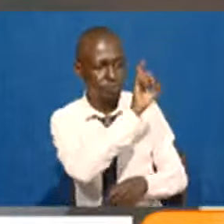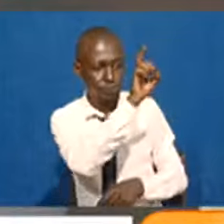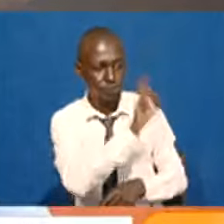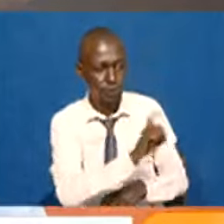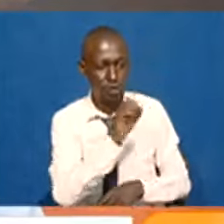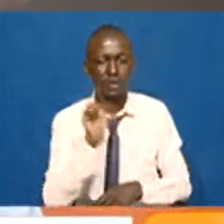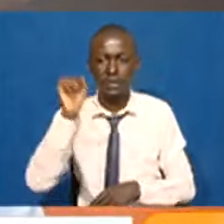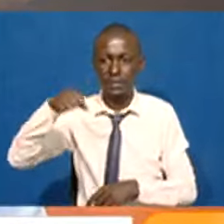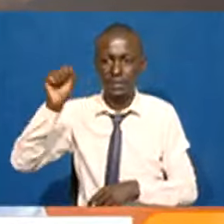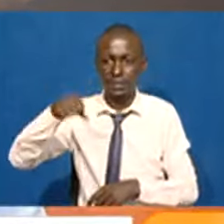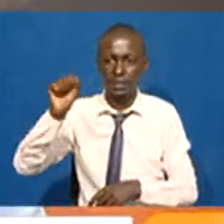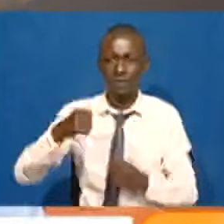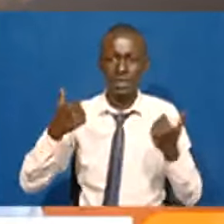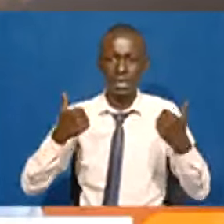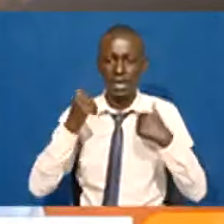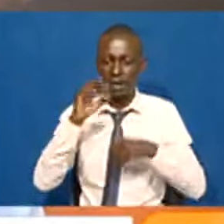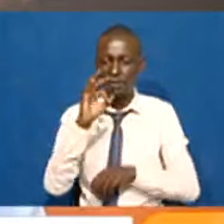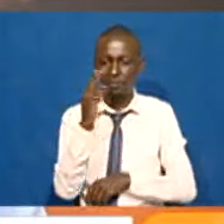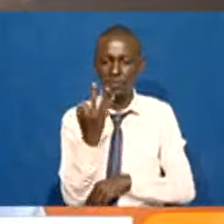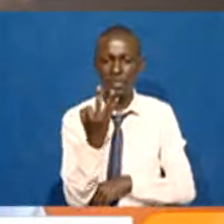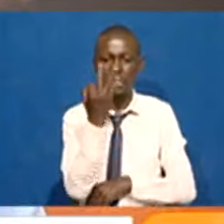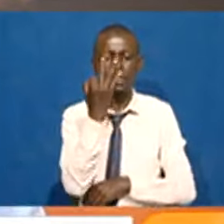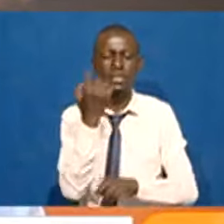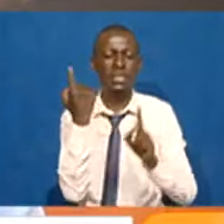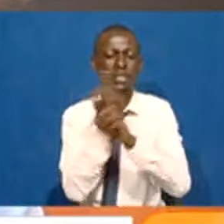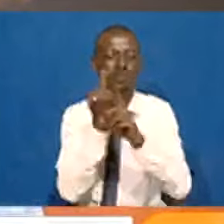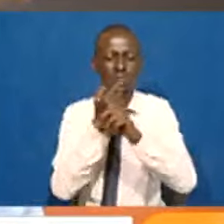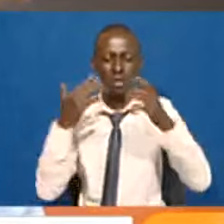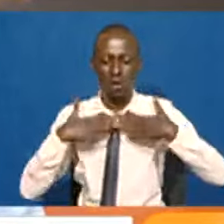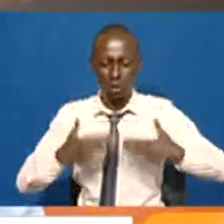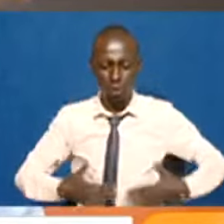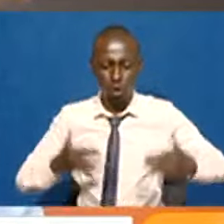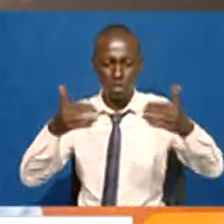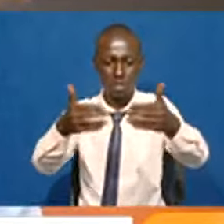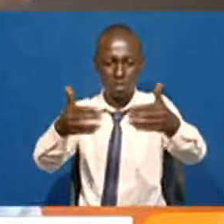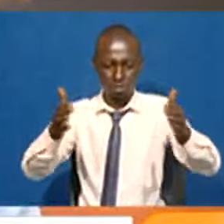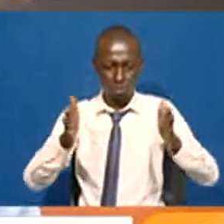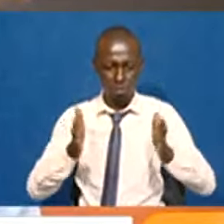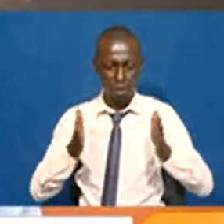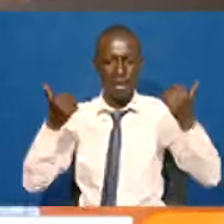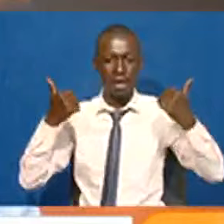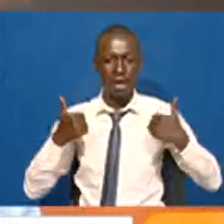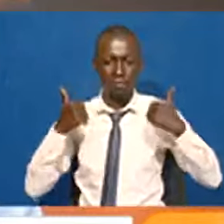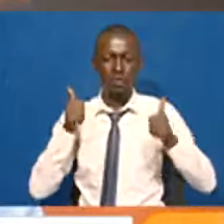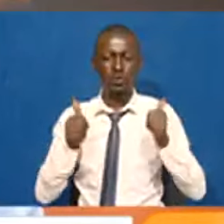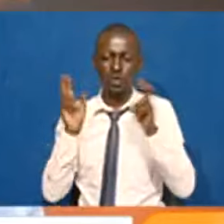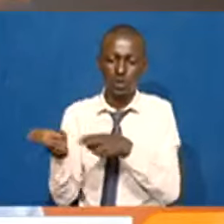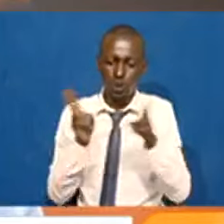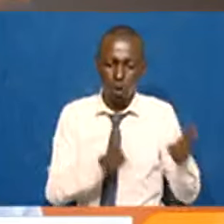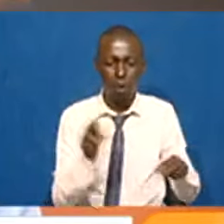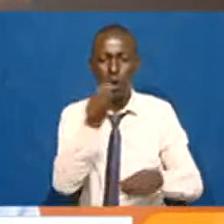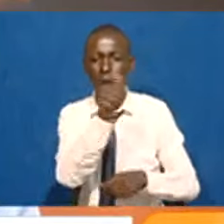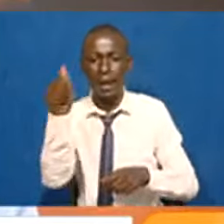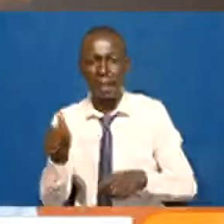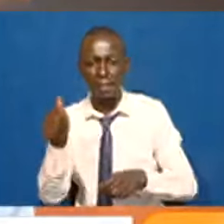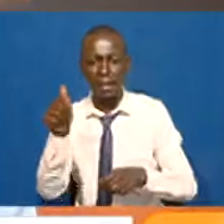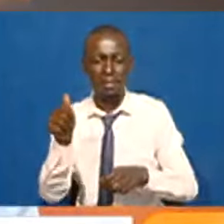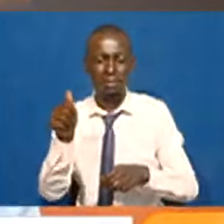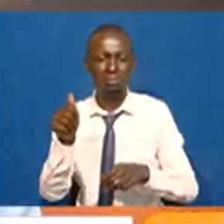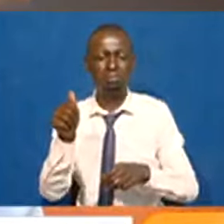have three types of coffins. We have decent coffin, we have classic coffin, and we